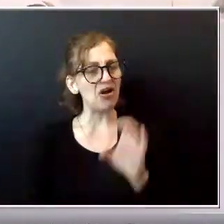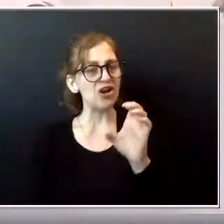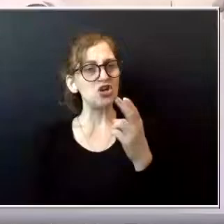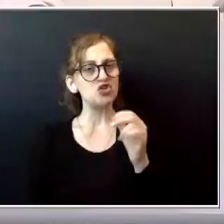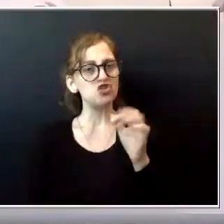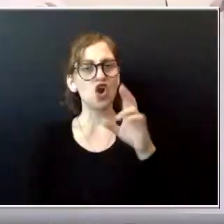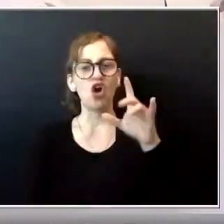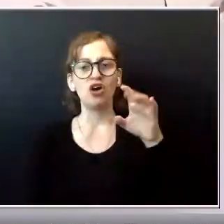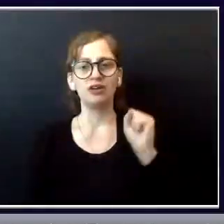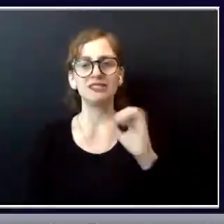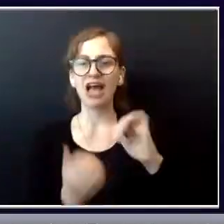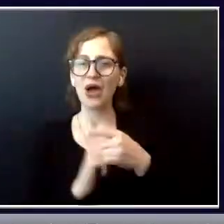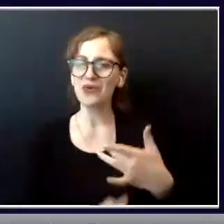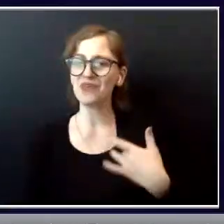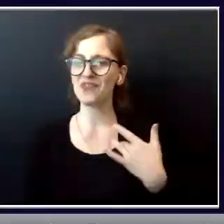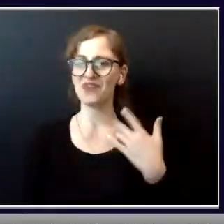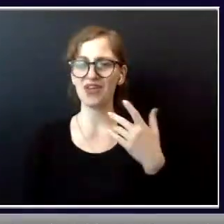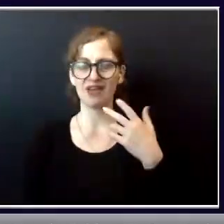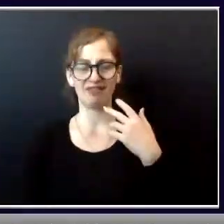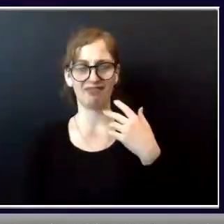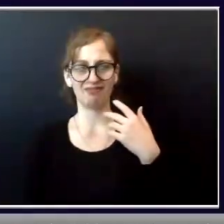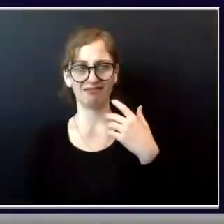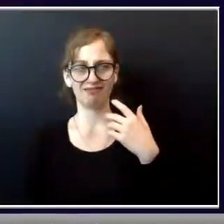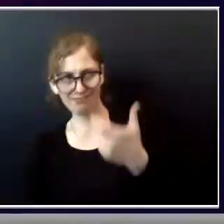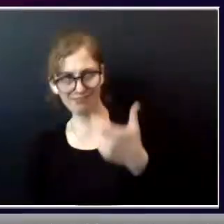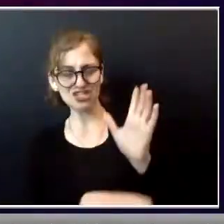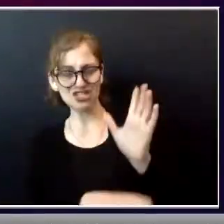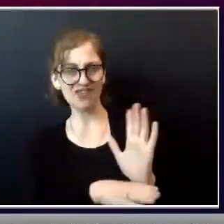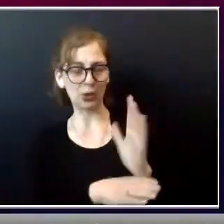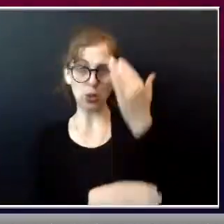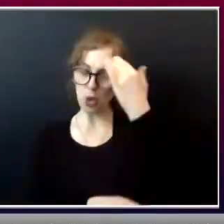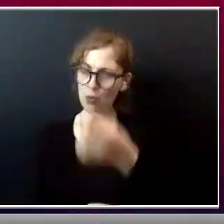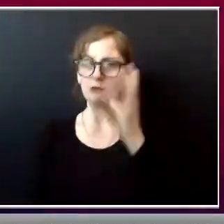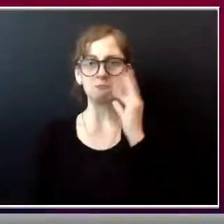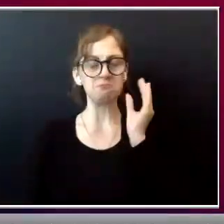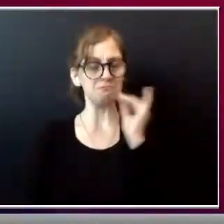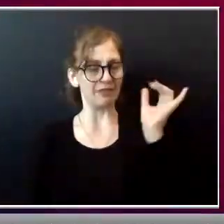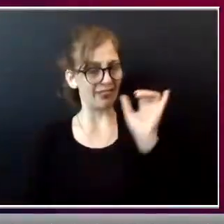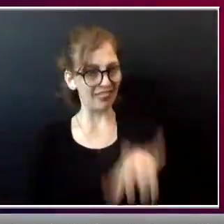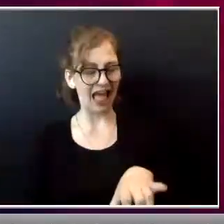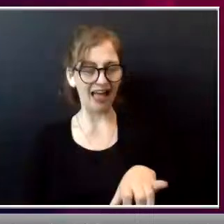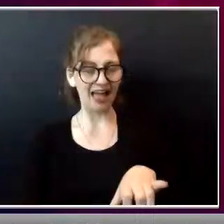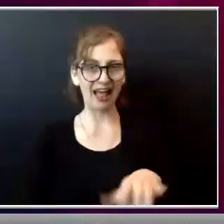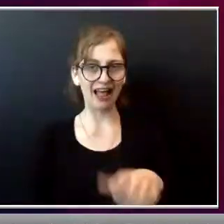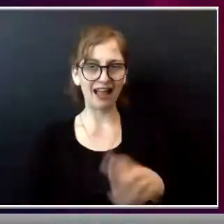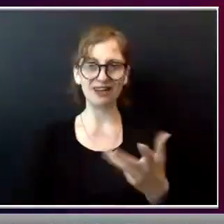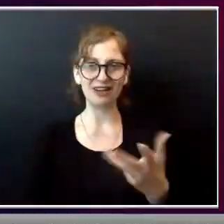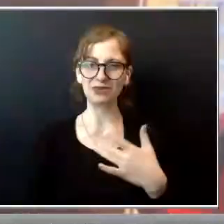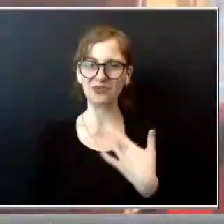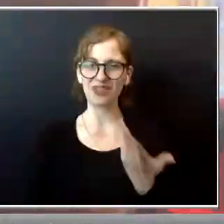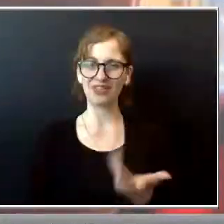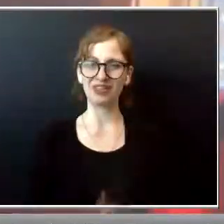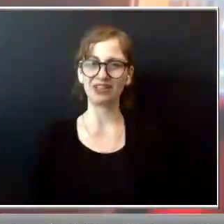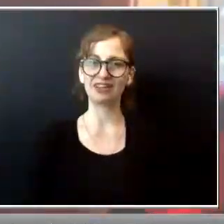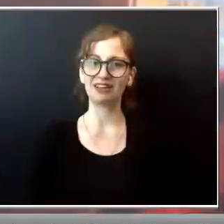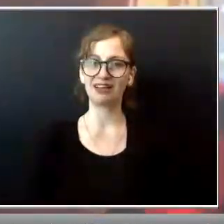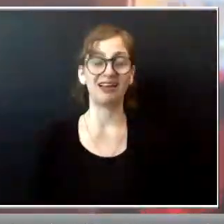this video and knowing that this happened to you? This is in you. Well, it's totally